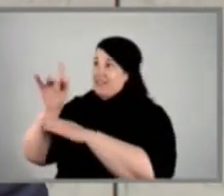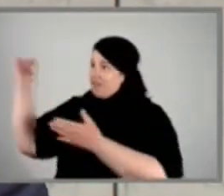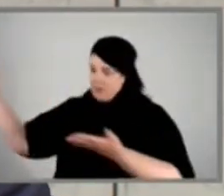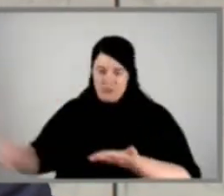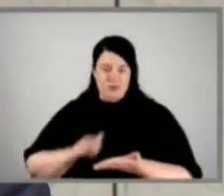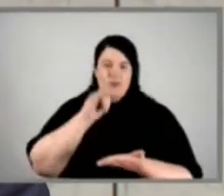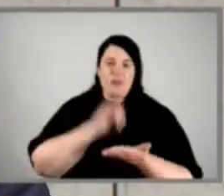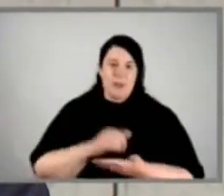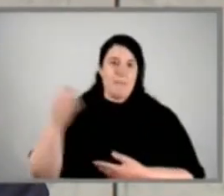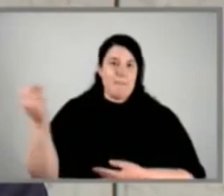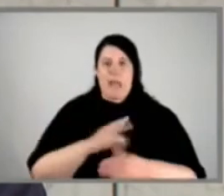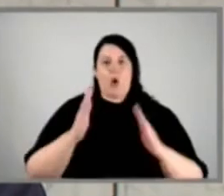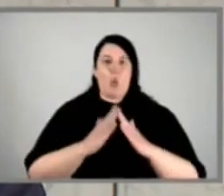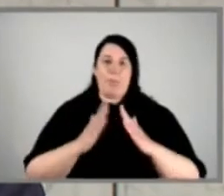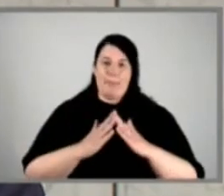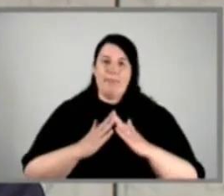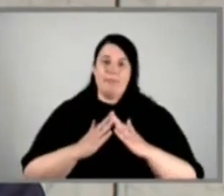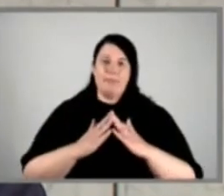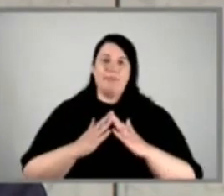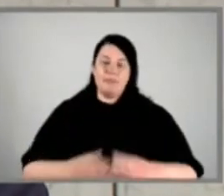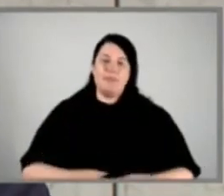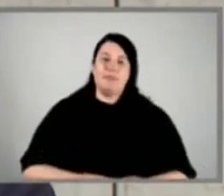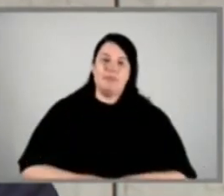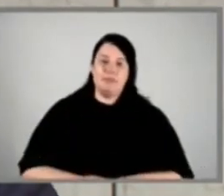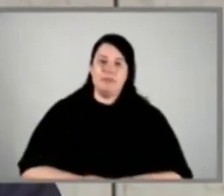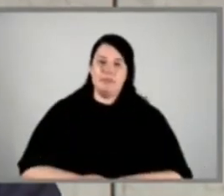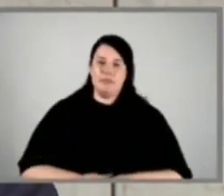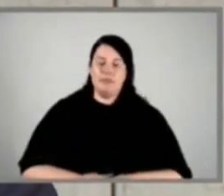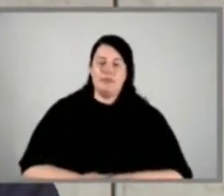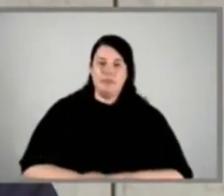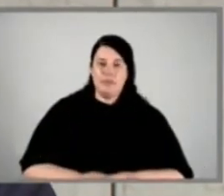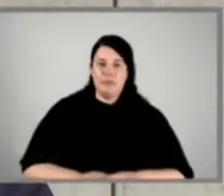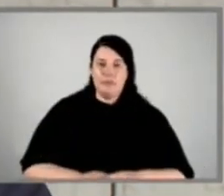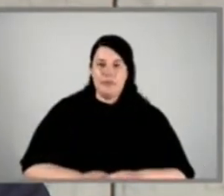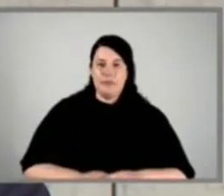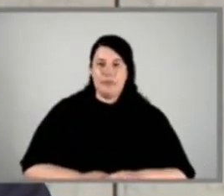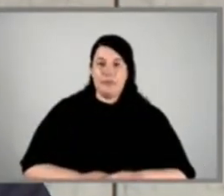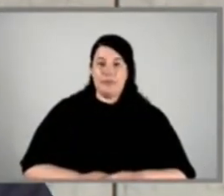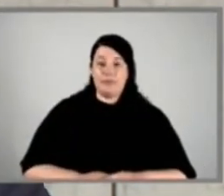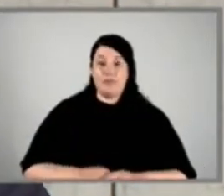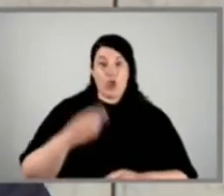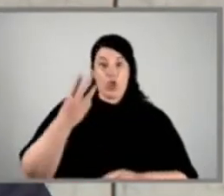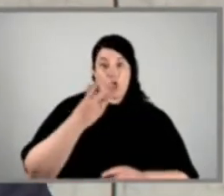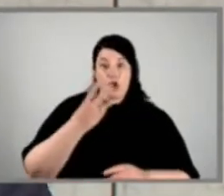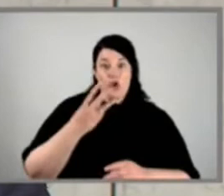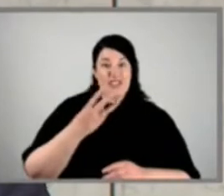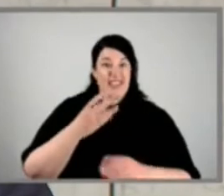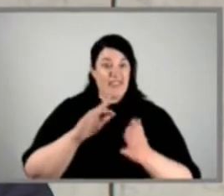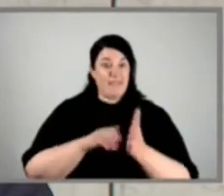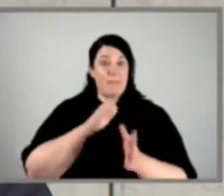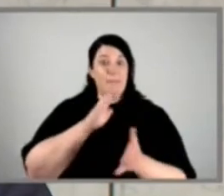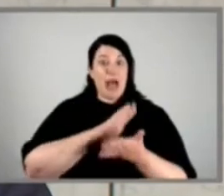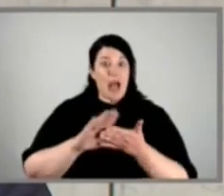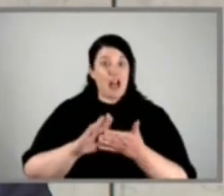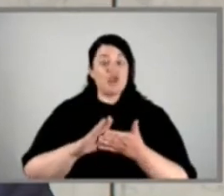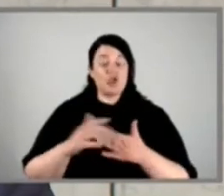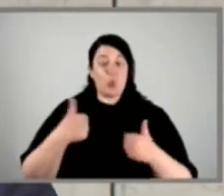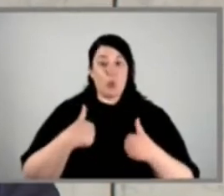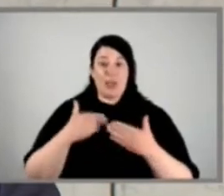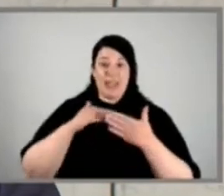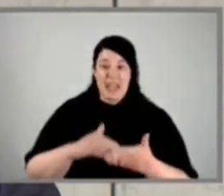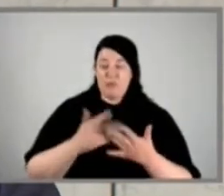lot. And I'd add that we have already, since the 13th of March, helped over 30,800 Australian